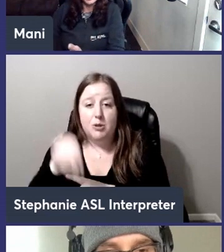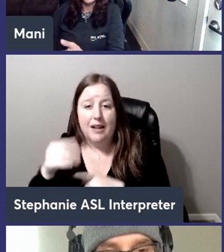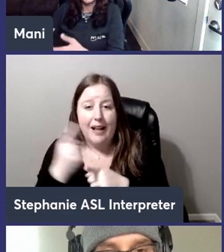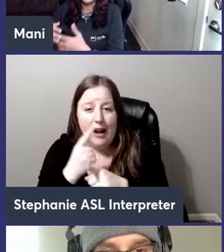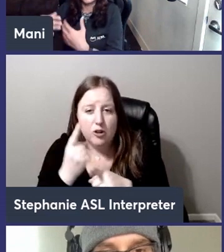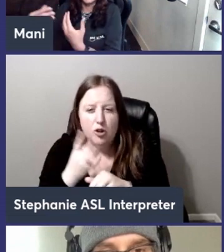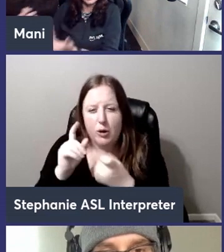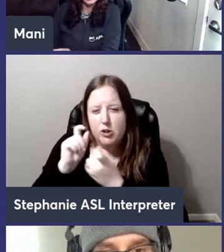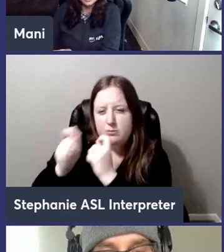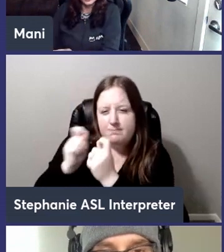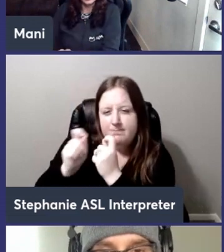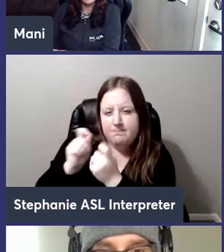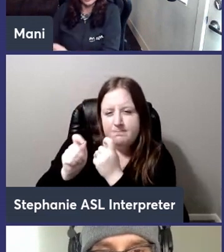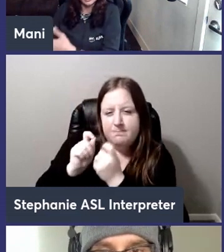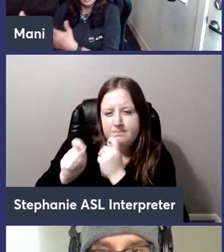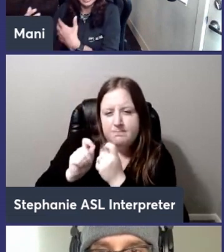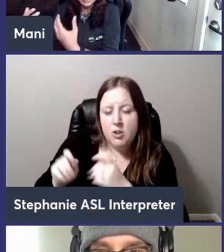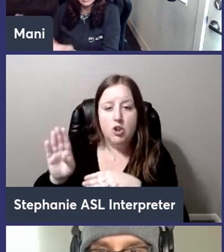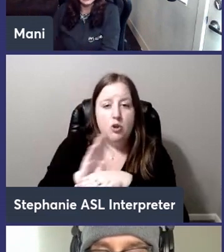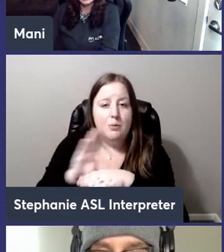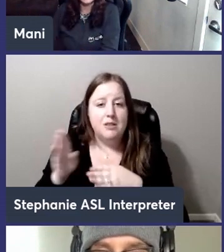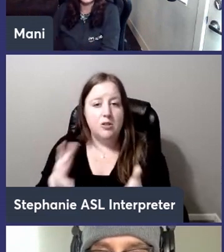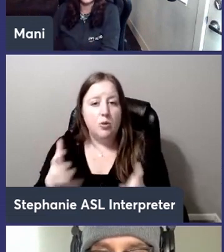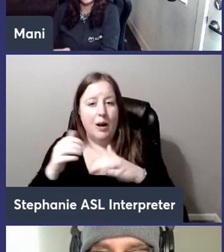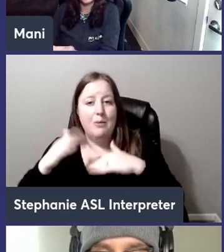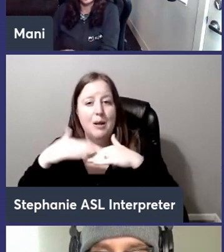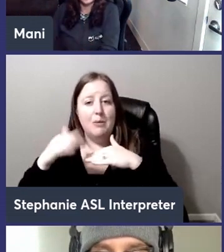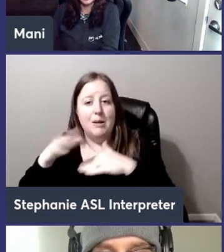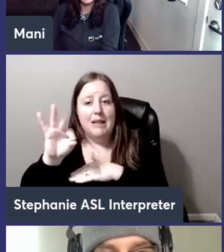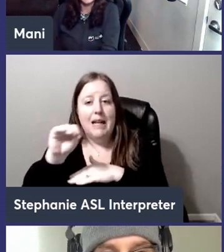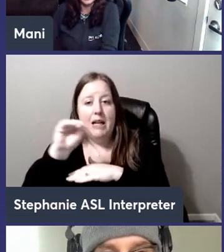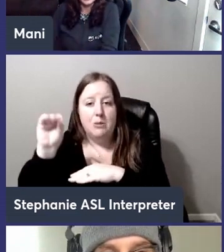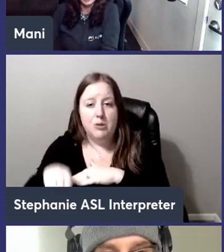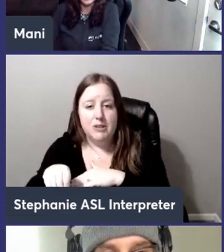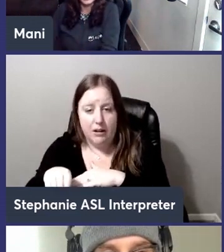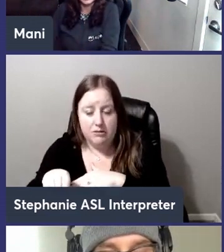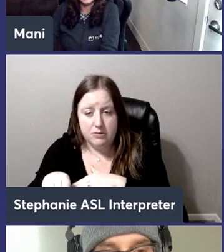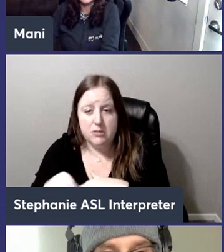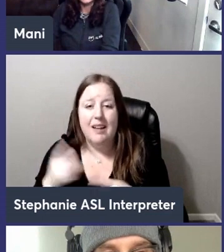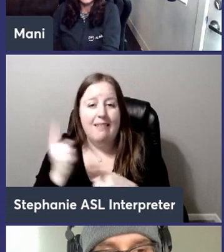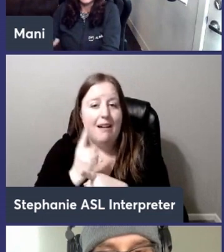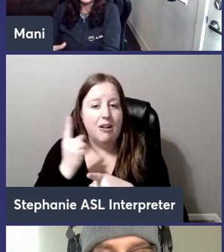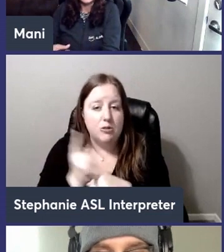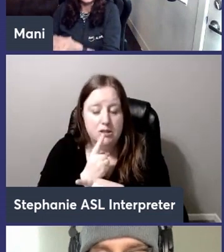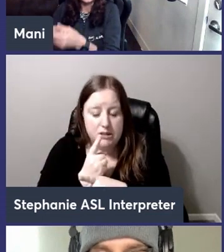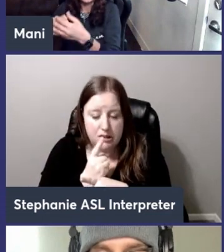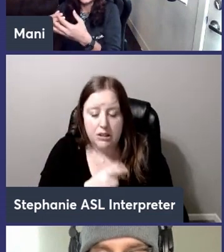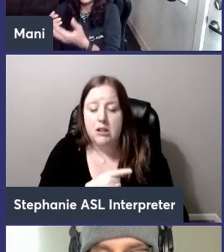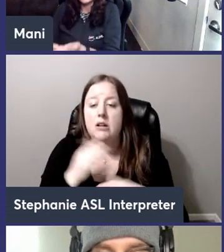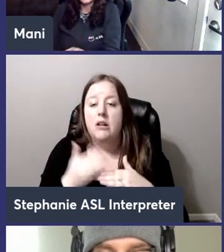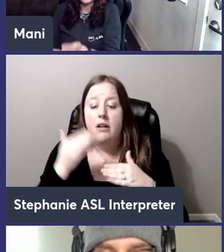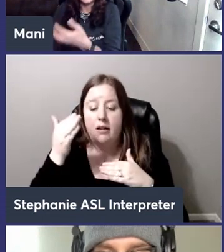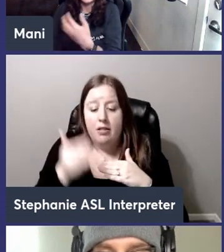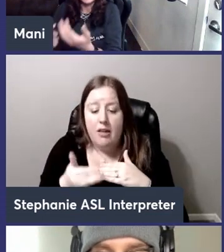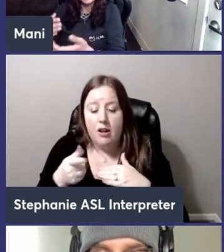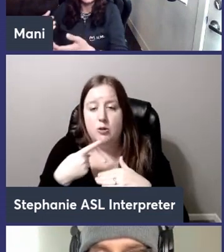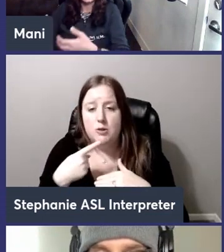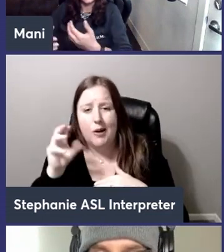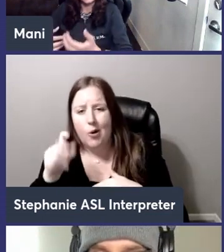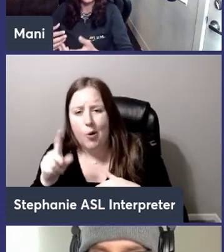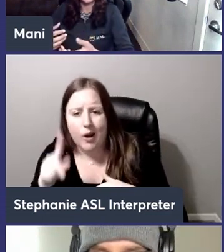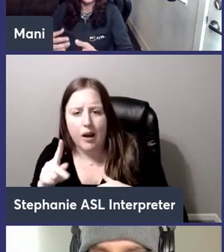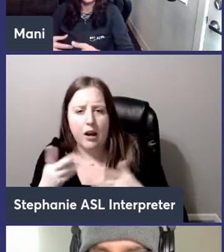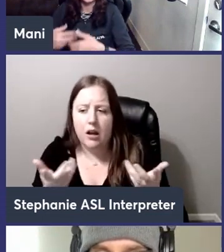fine tune, and your business is looking for at least 90% or over 90% accuracy. And then you will say, okay, let me